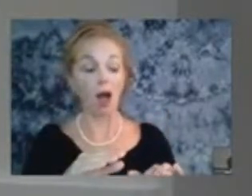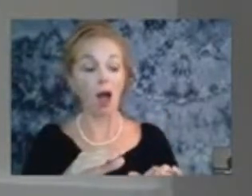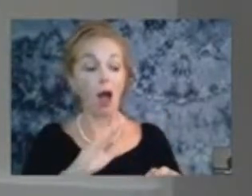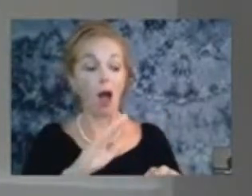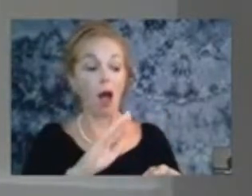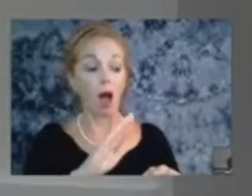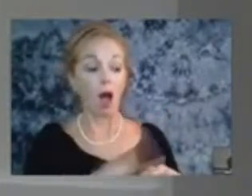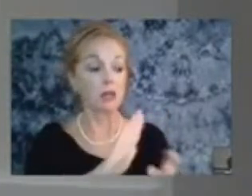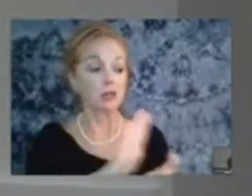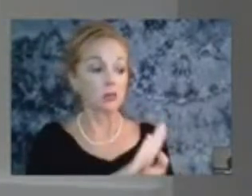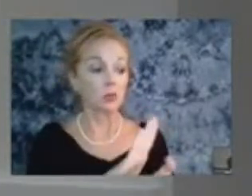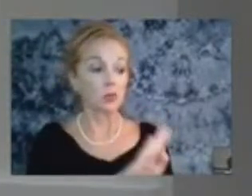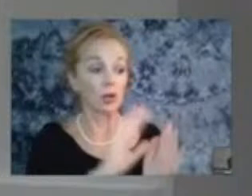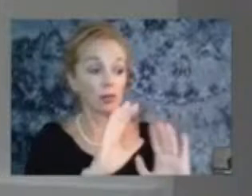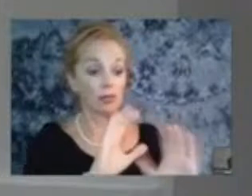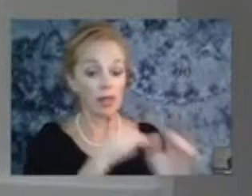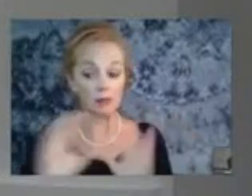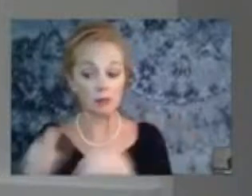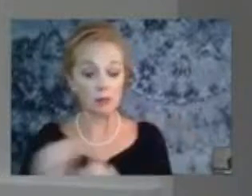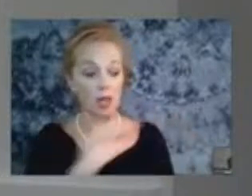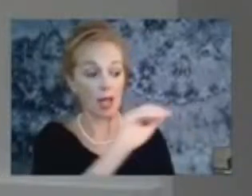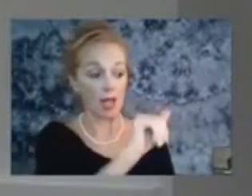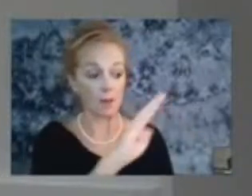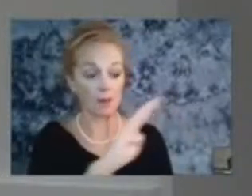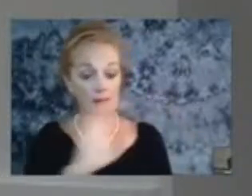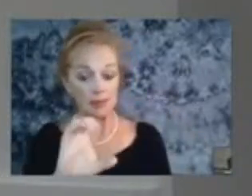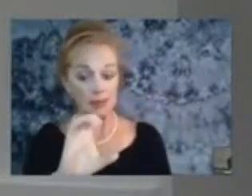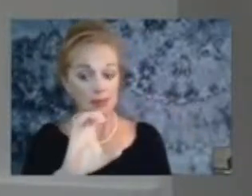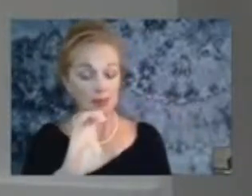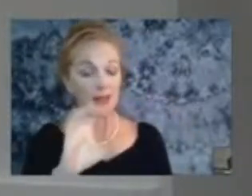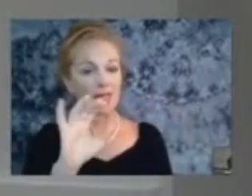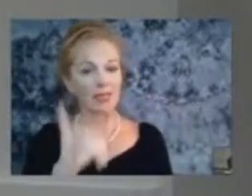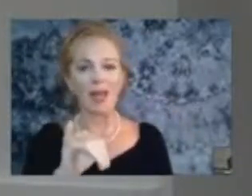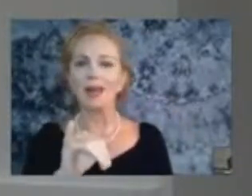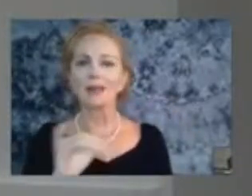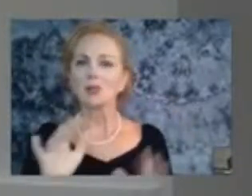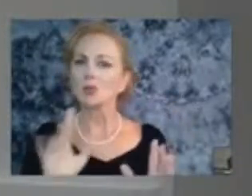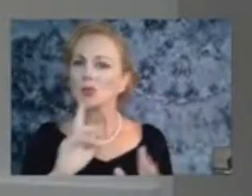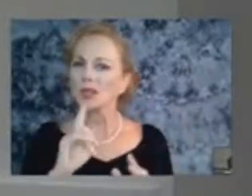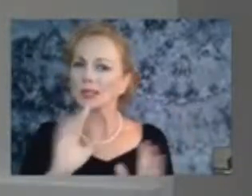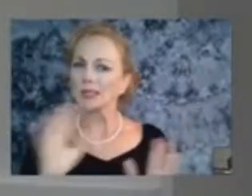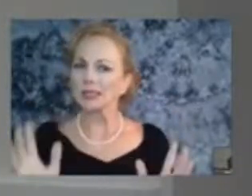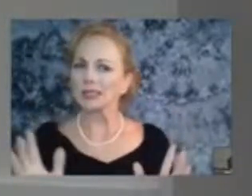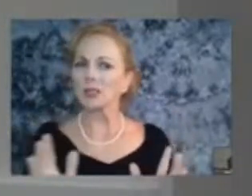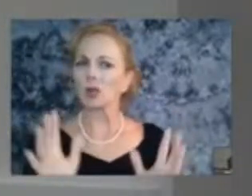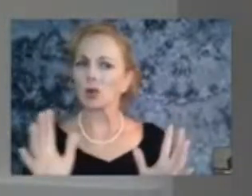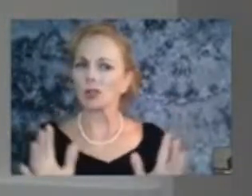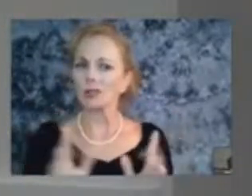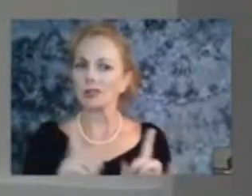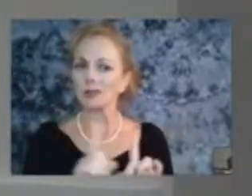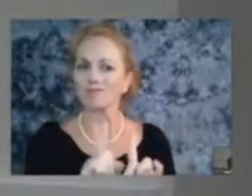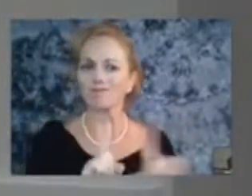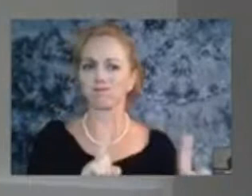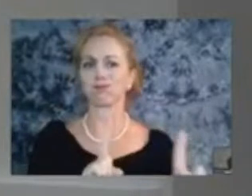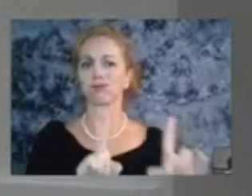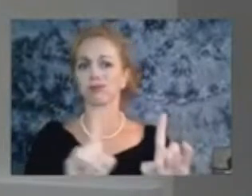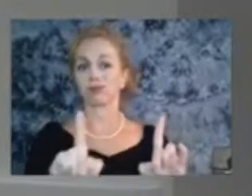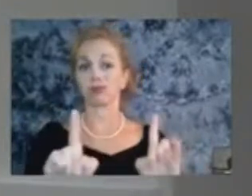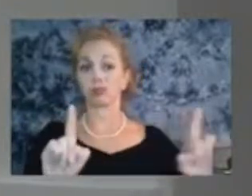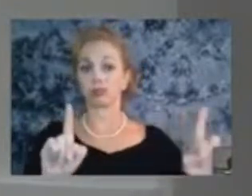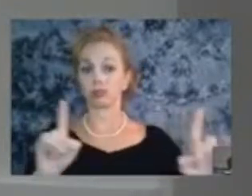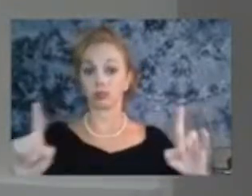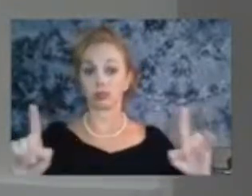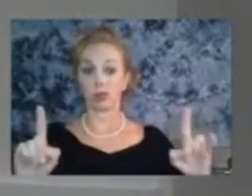C groups, et cetera. But that drives the social distancing, which means a much